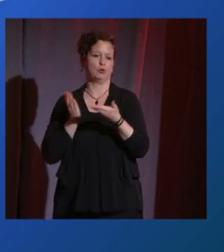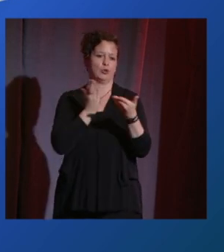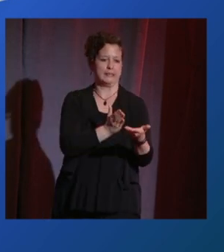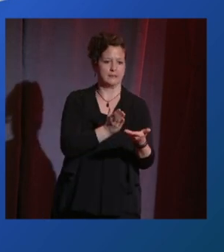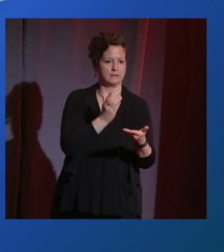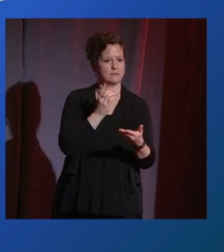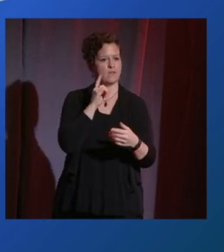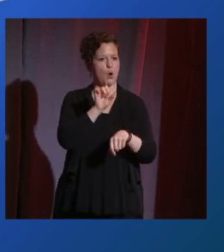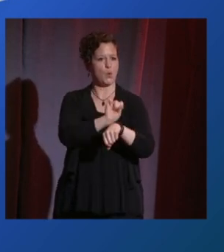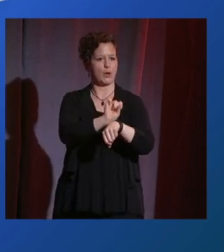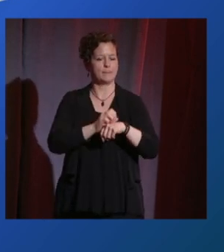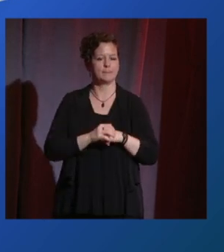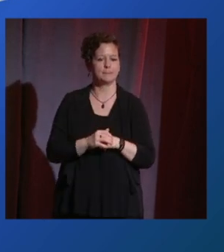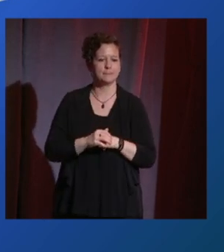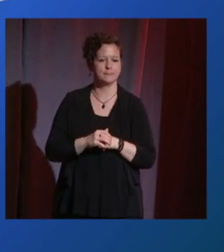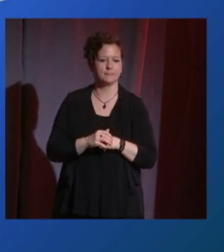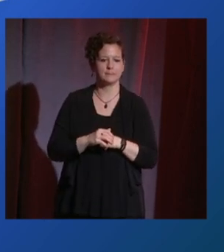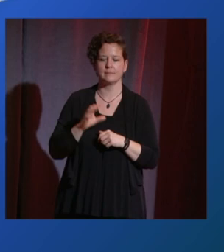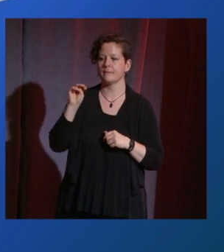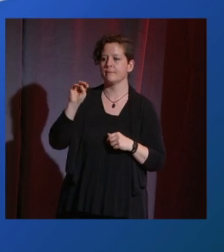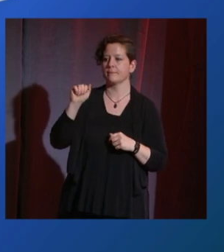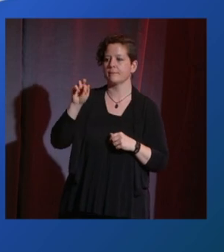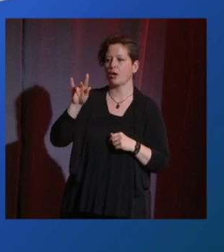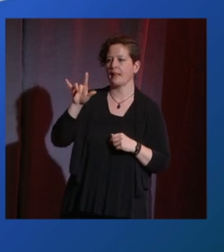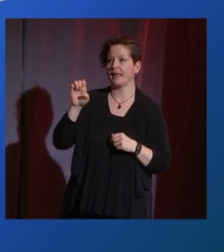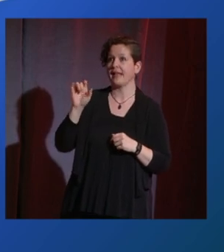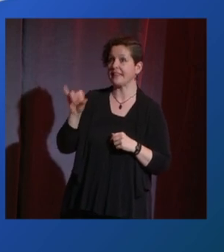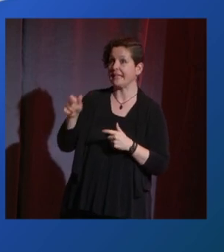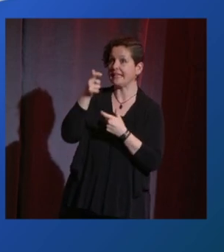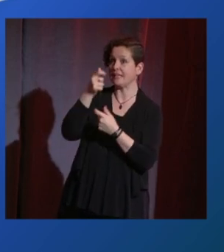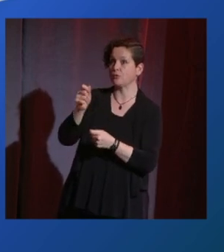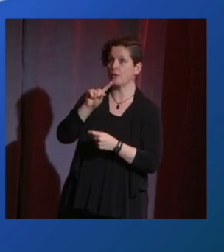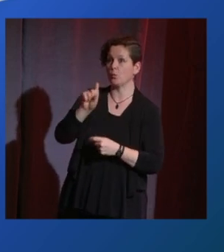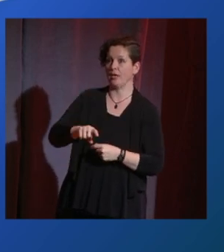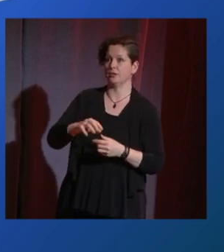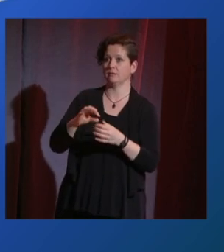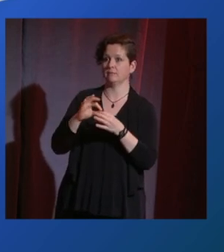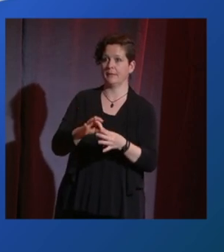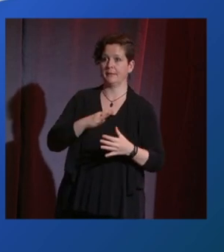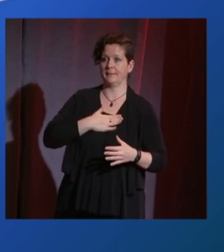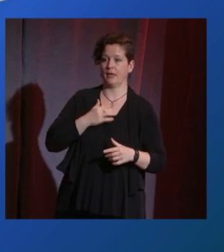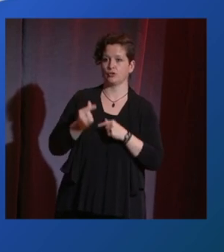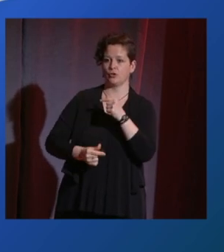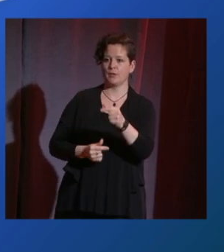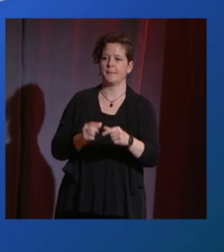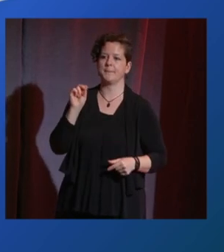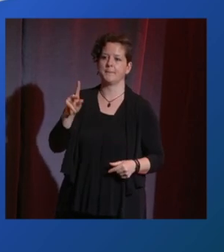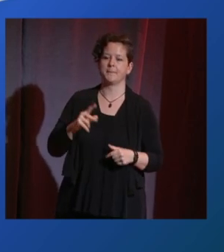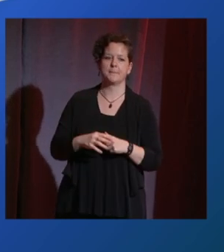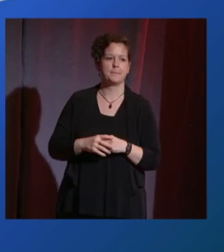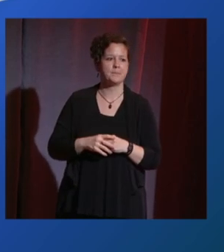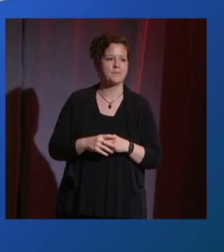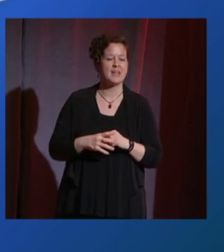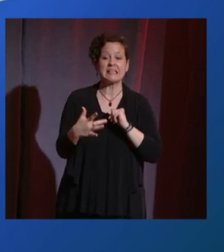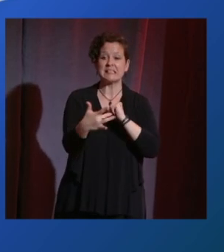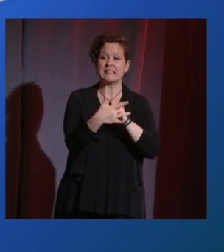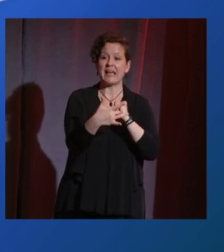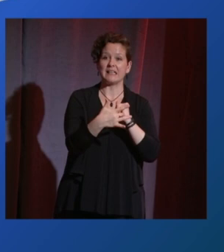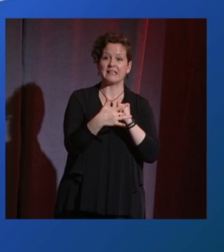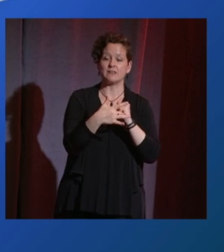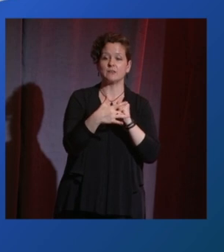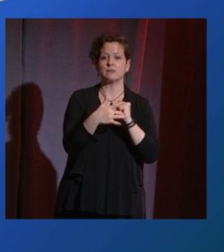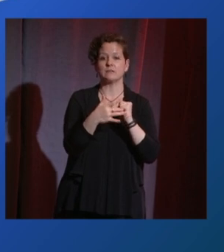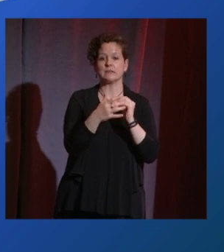workplace that's an interesting question um I think now you said it's not about the technical skills